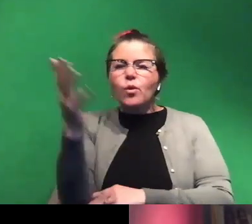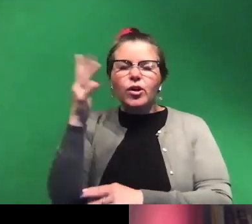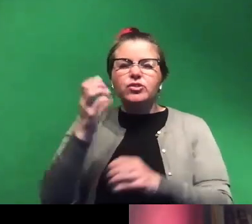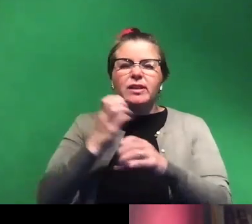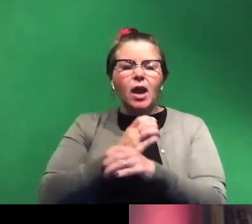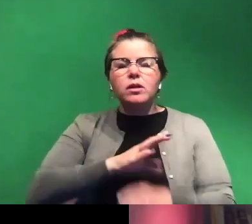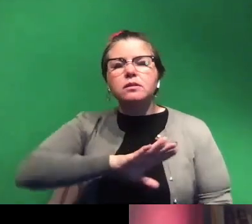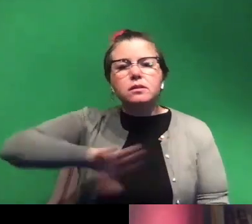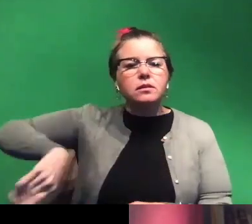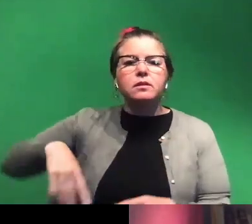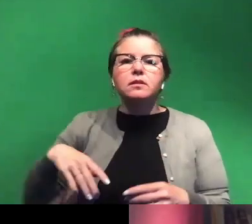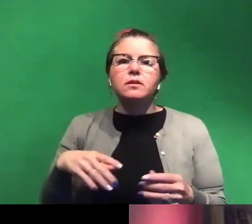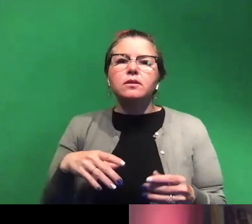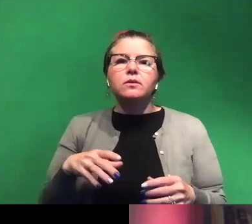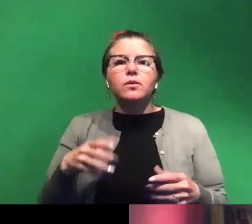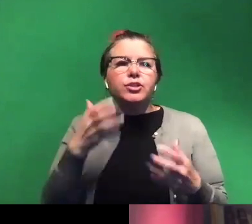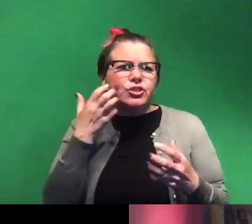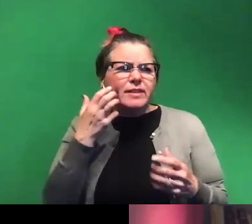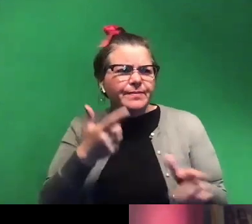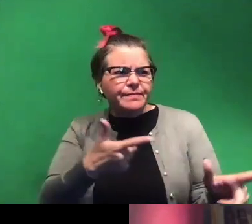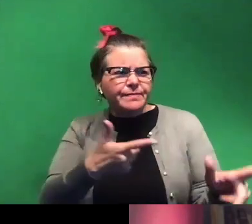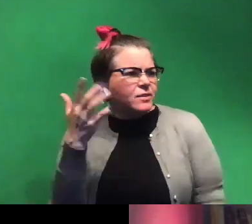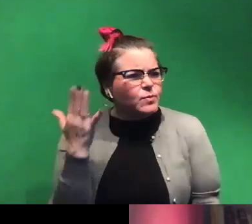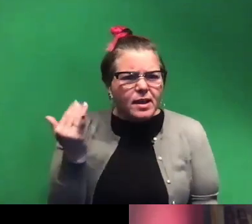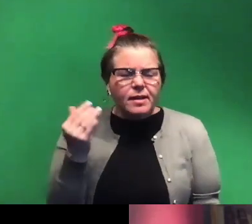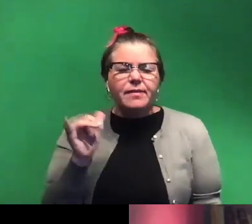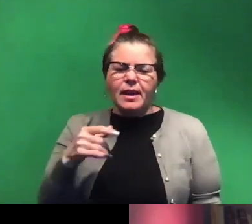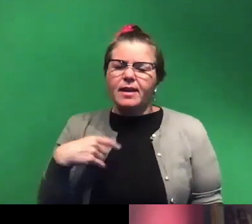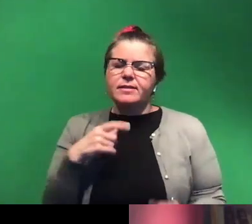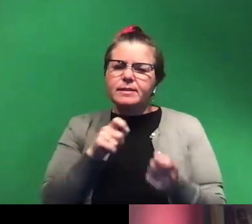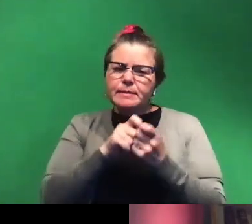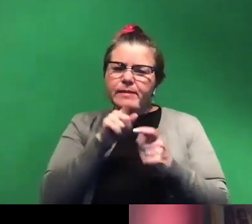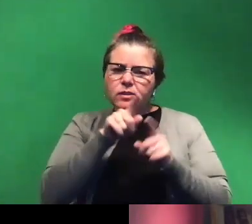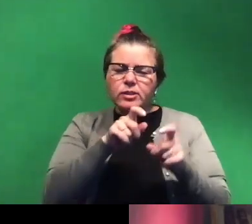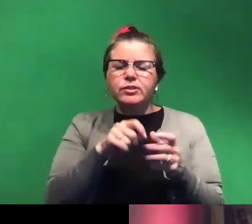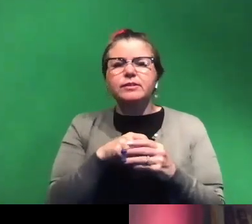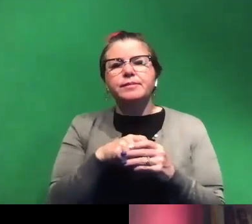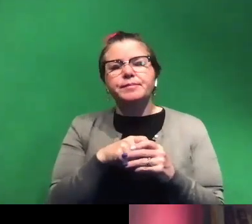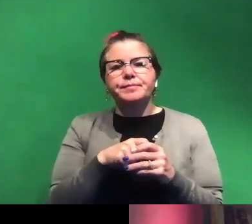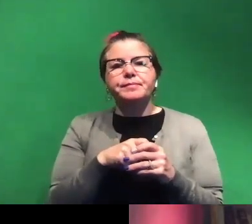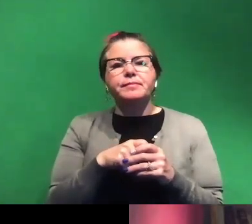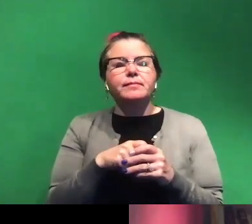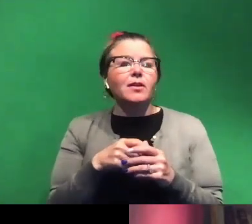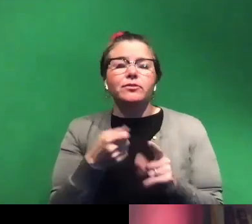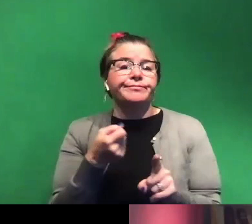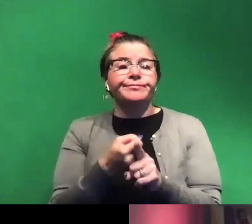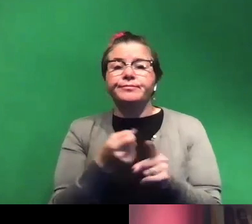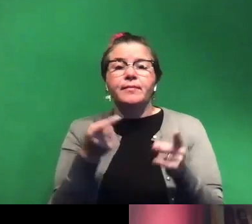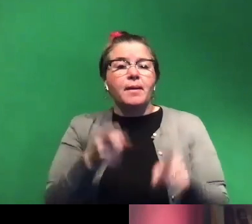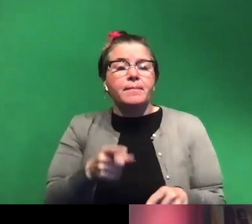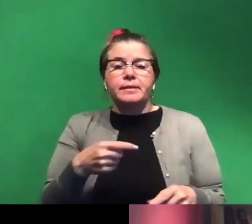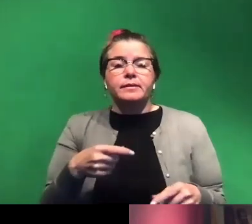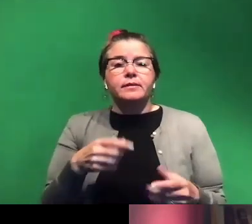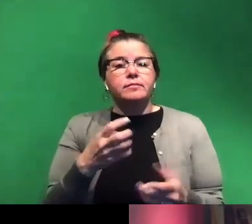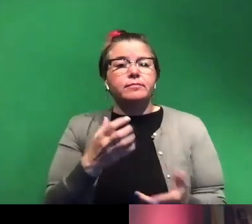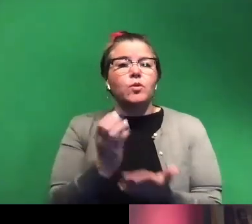to learn, like, why do cheetahs go that fast? Or the kind of questions I wanted to know. So I took, just by chance, a course on